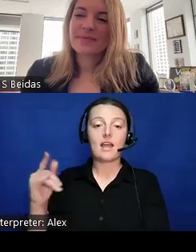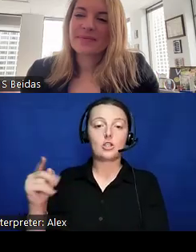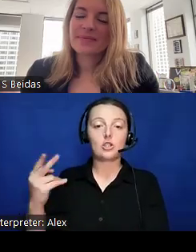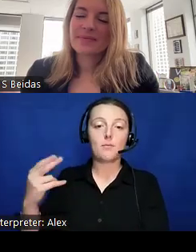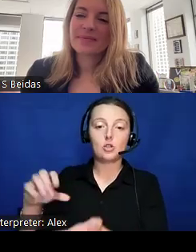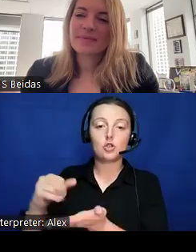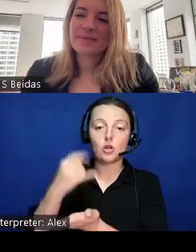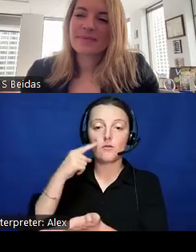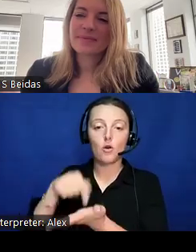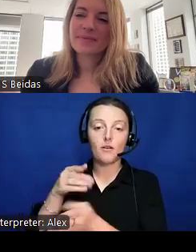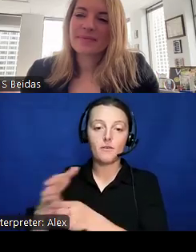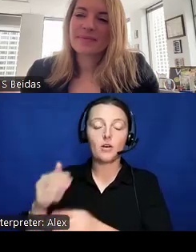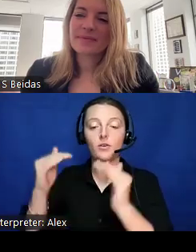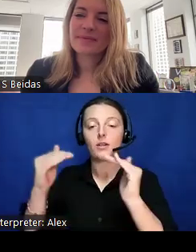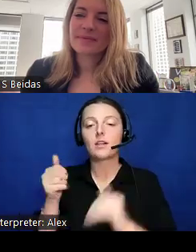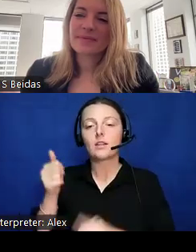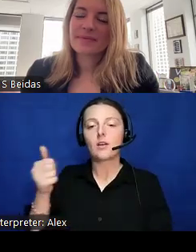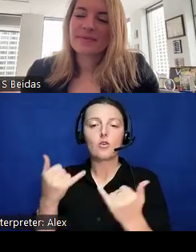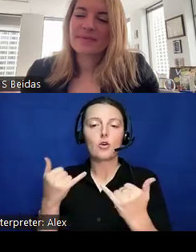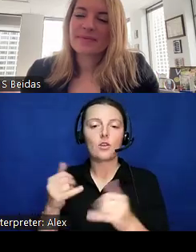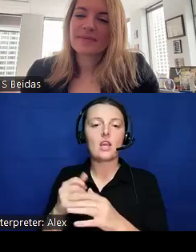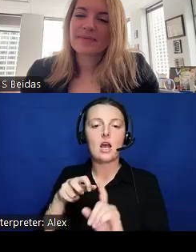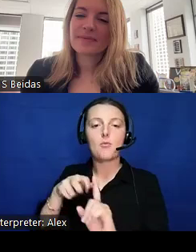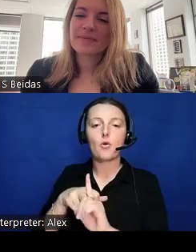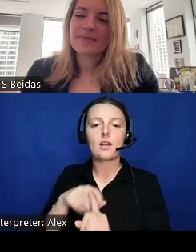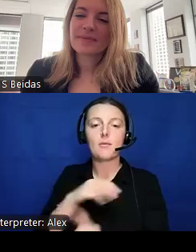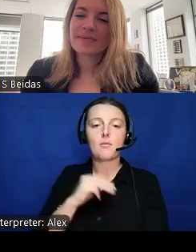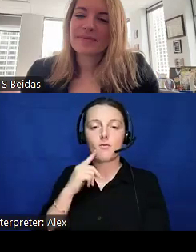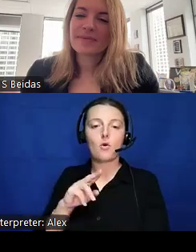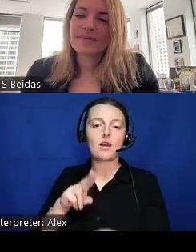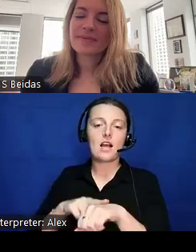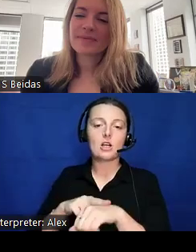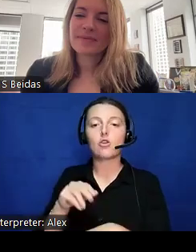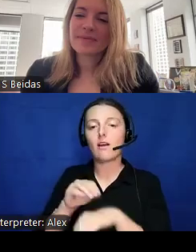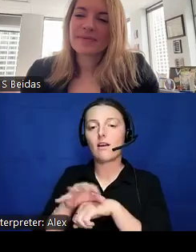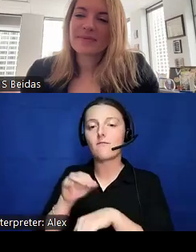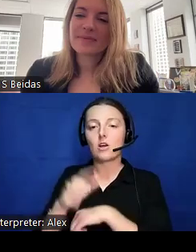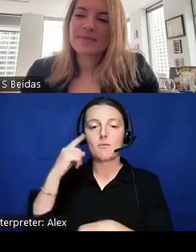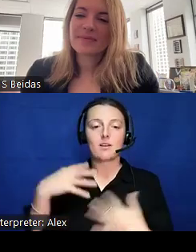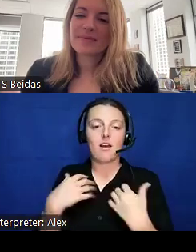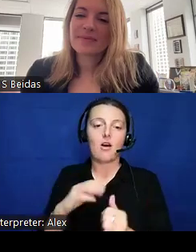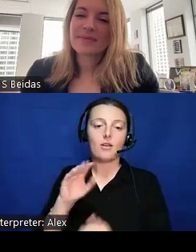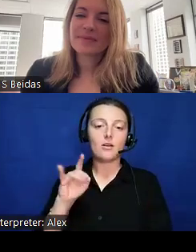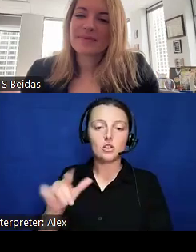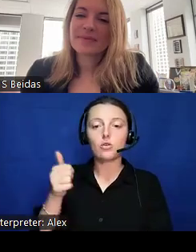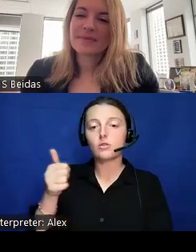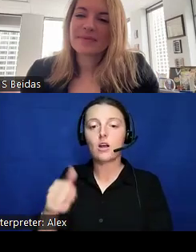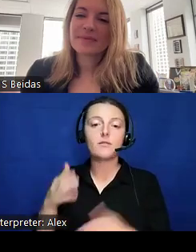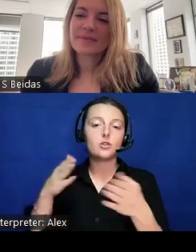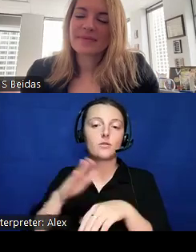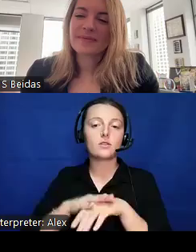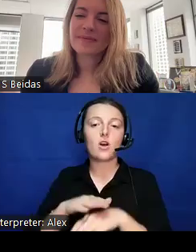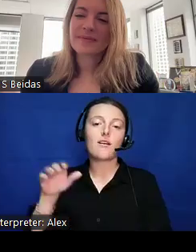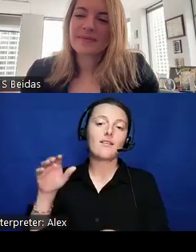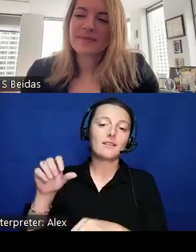of the National Advisory Mental Health Council, she also serves on the Scientific Advisory Board for AIM Youth Mental Health Foundation and the Klingstein